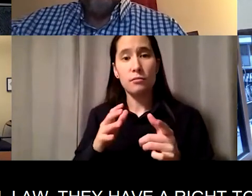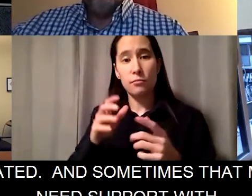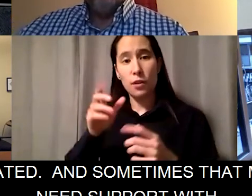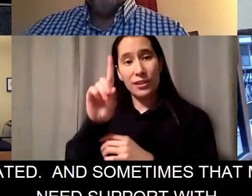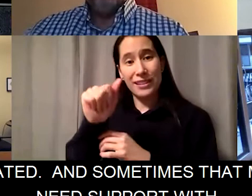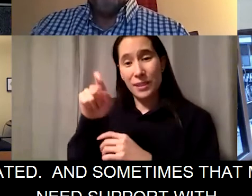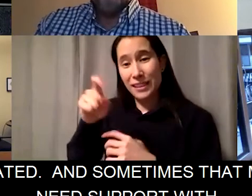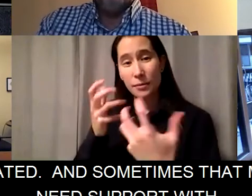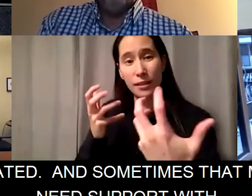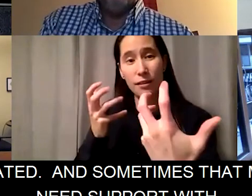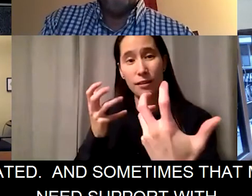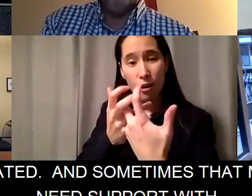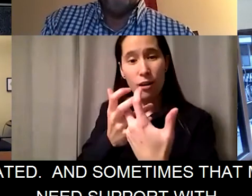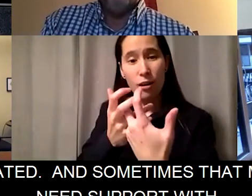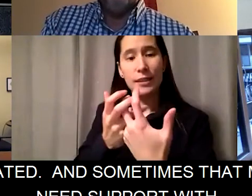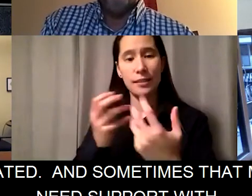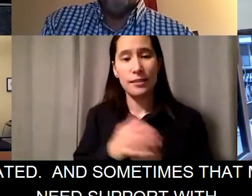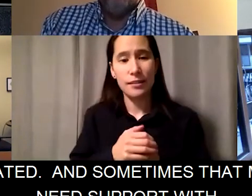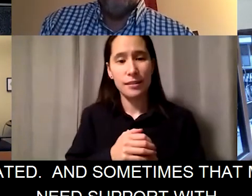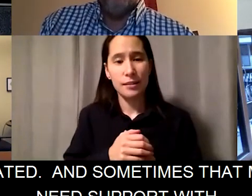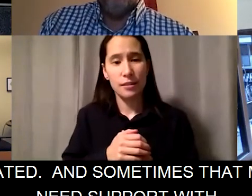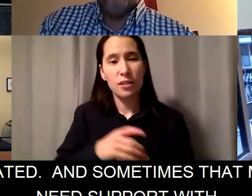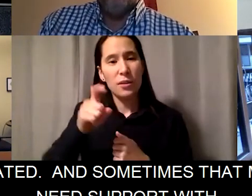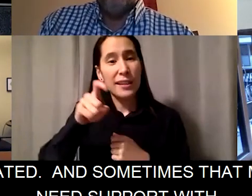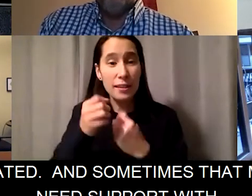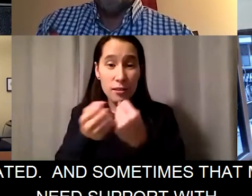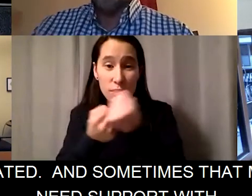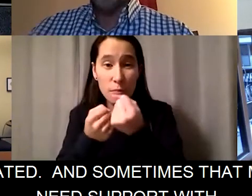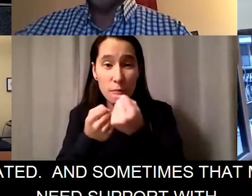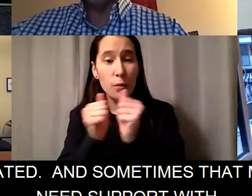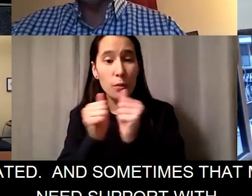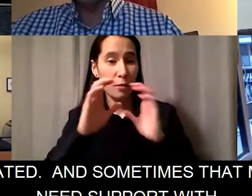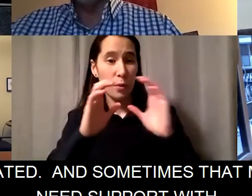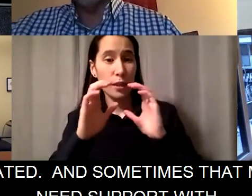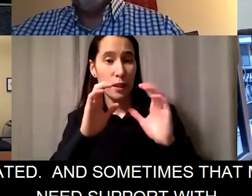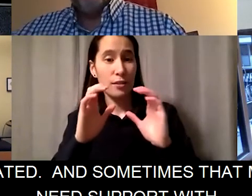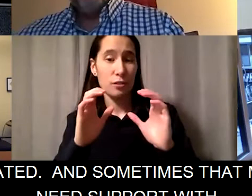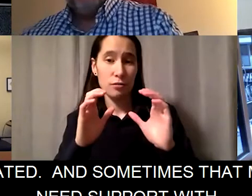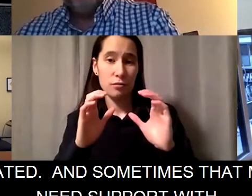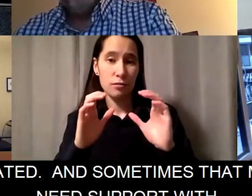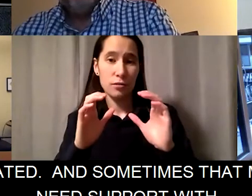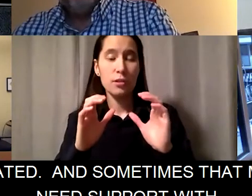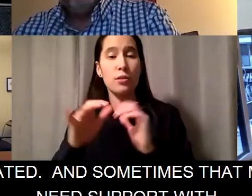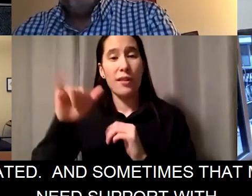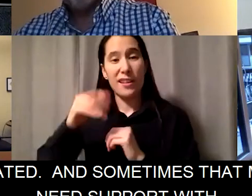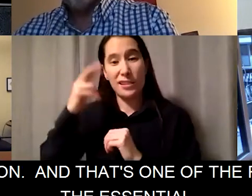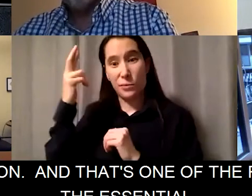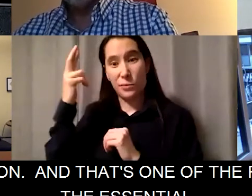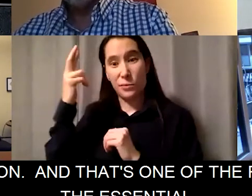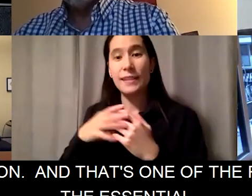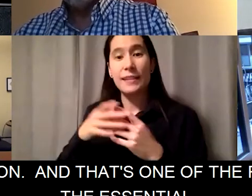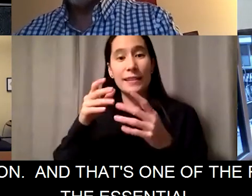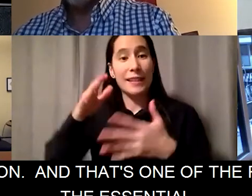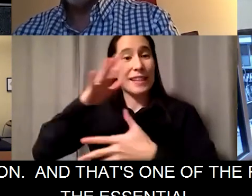And sometimes that means they need support with communication. And that's one of the reasons why the essential visitors, you